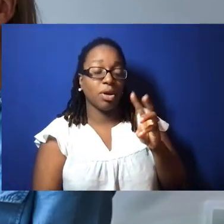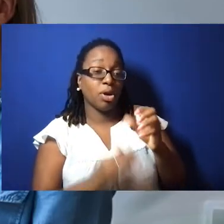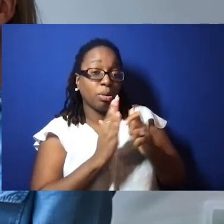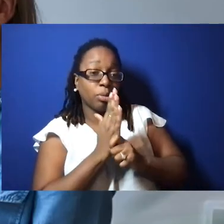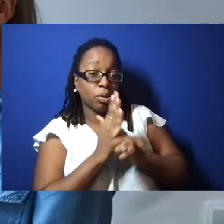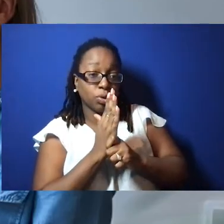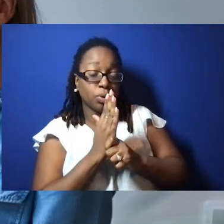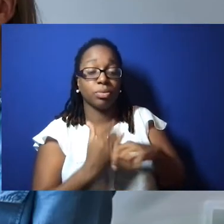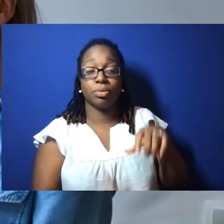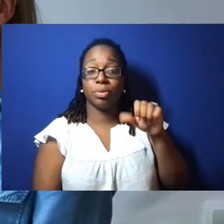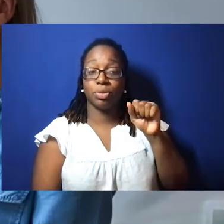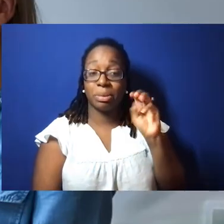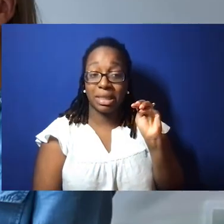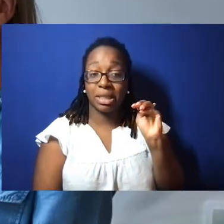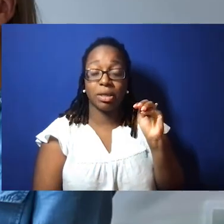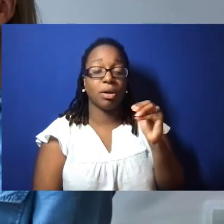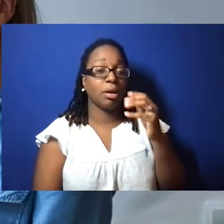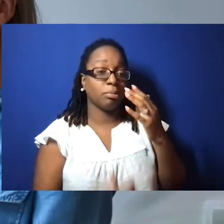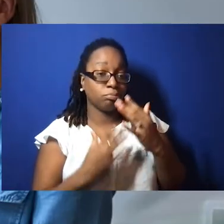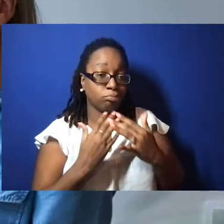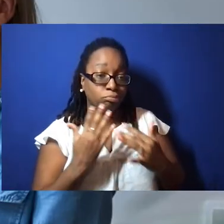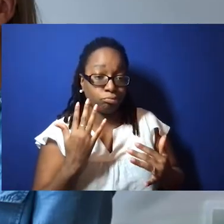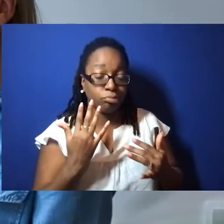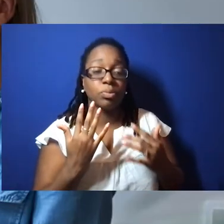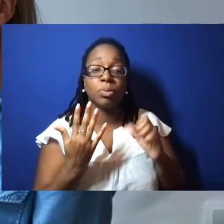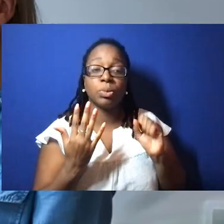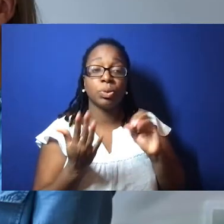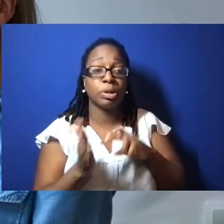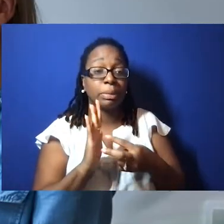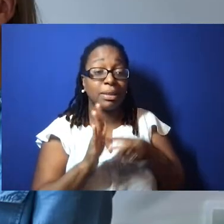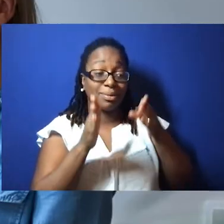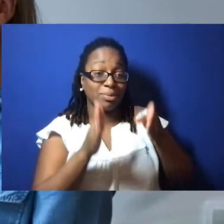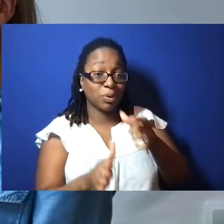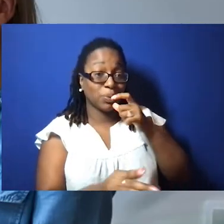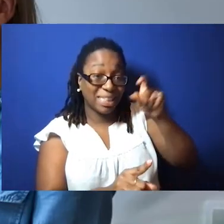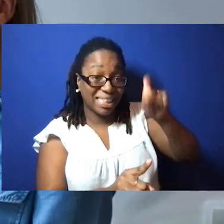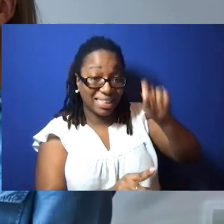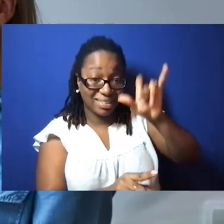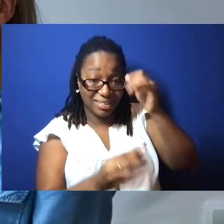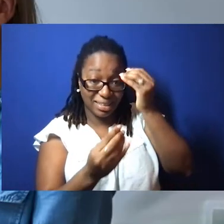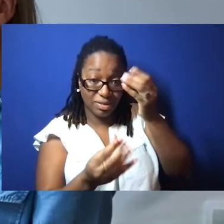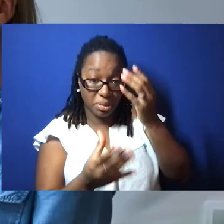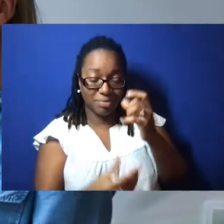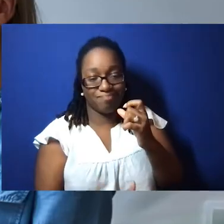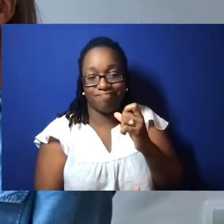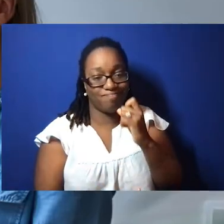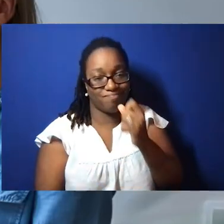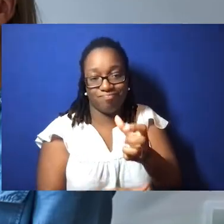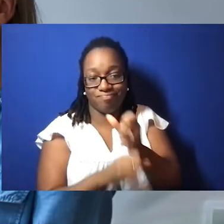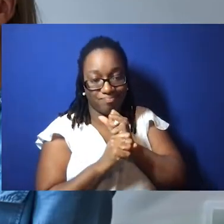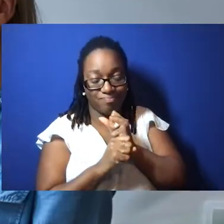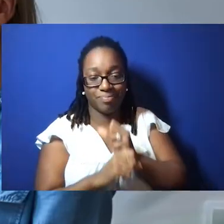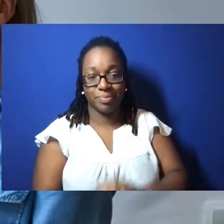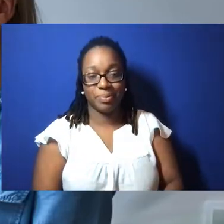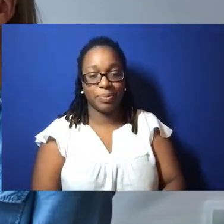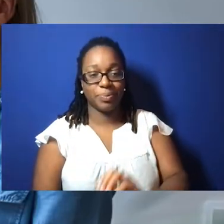website, brochure, social media post, etc. So, a person who needs that information doesn't get